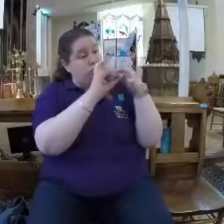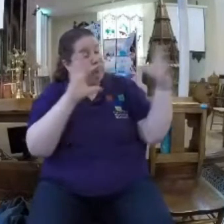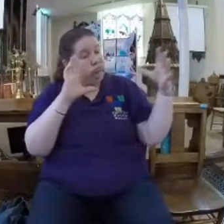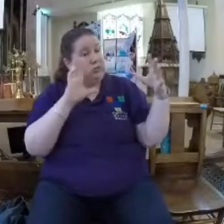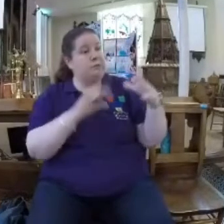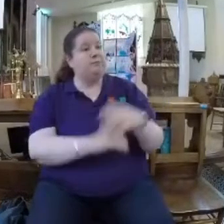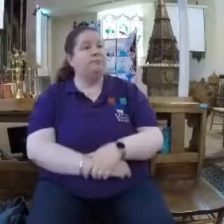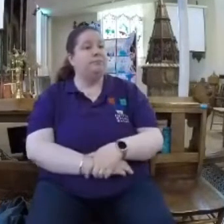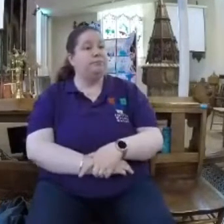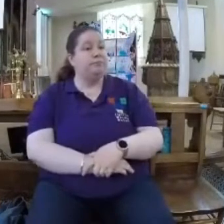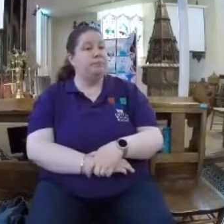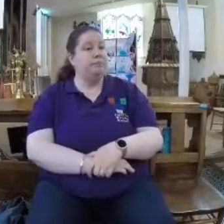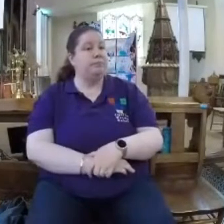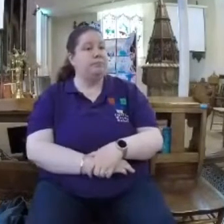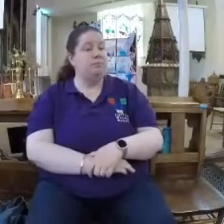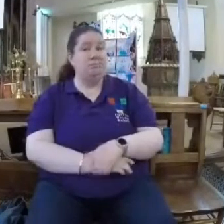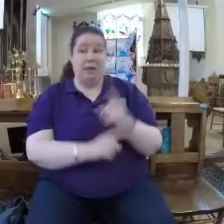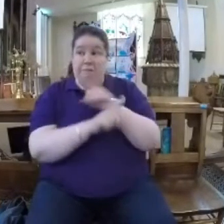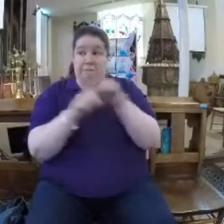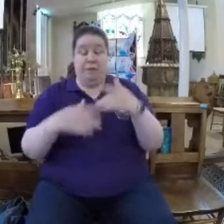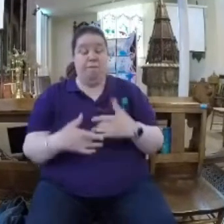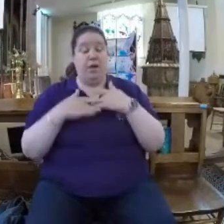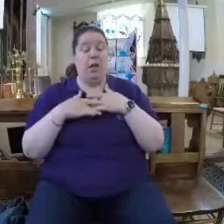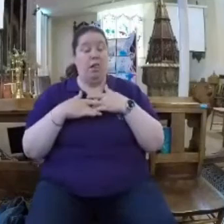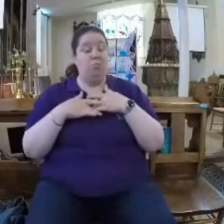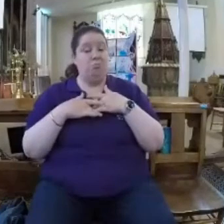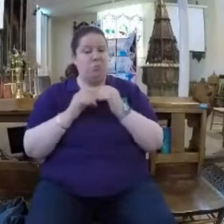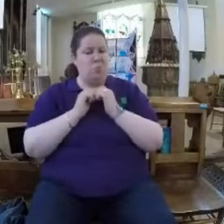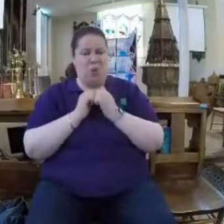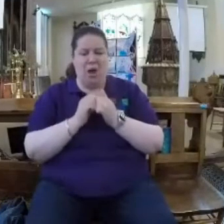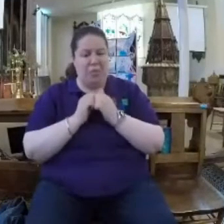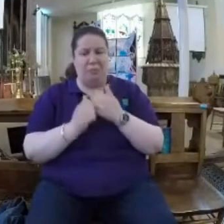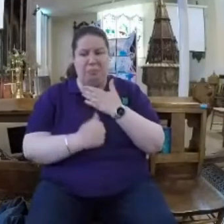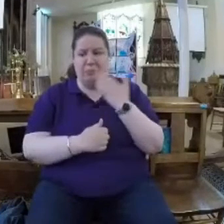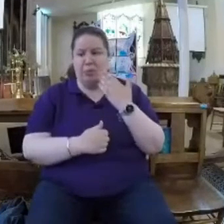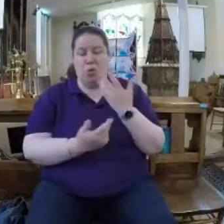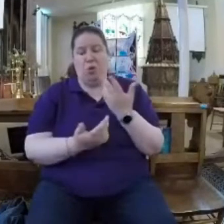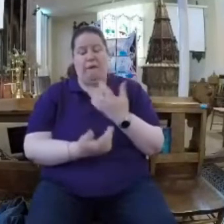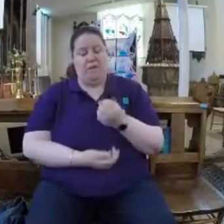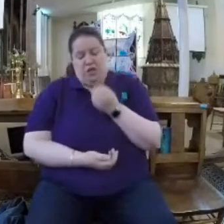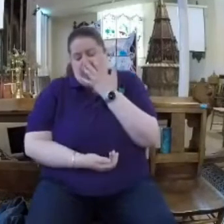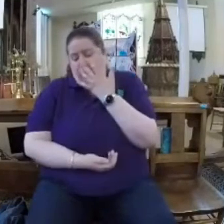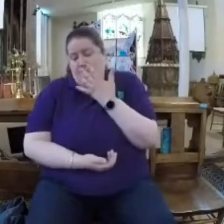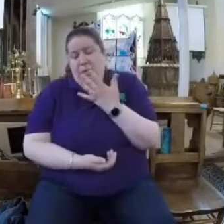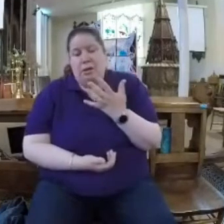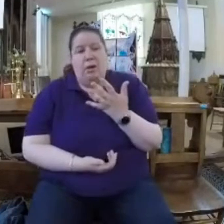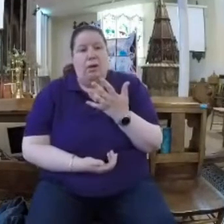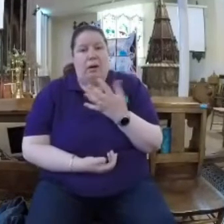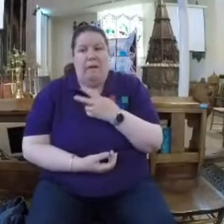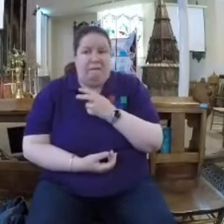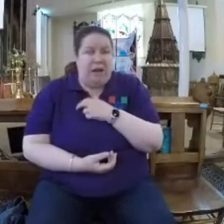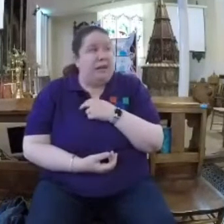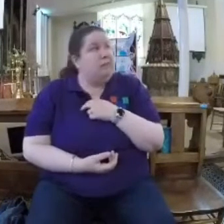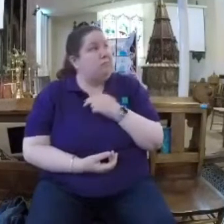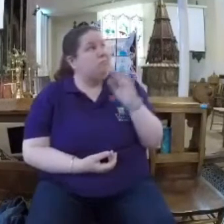And if you're a person who feels unworthy or ashamed or too afraid to